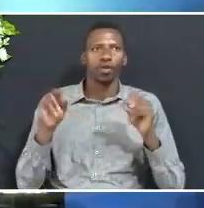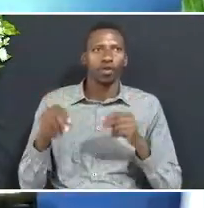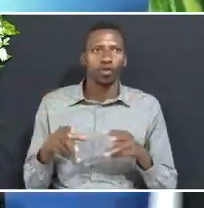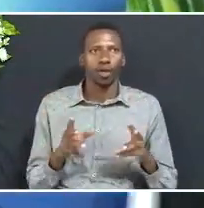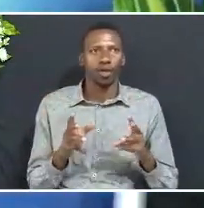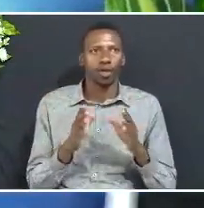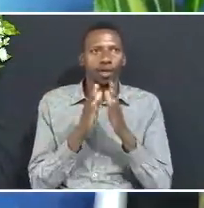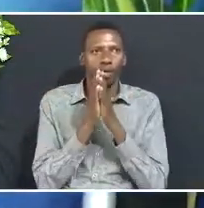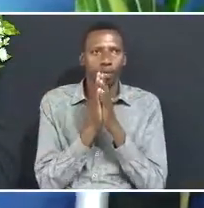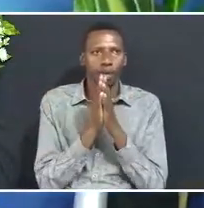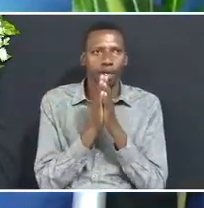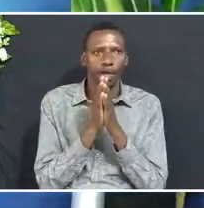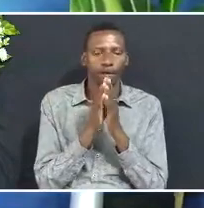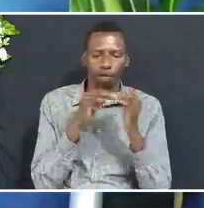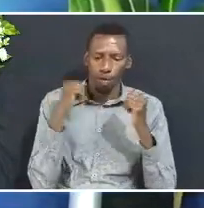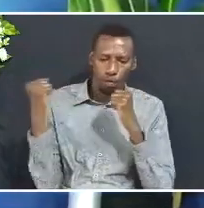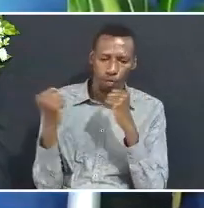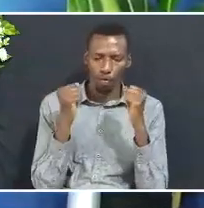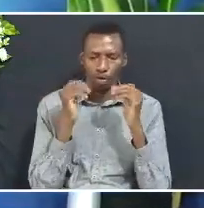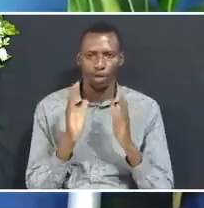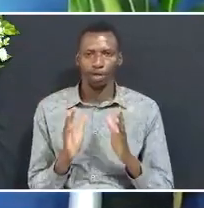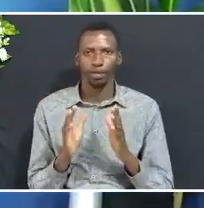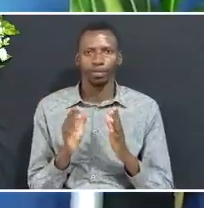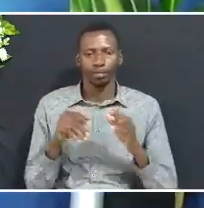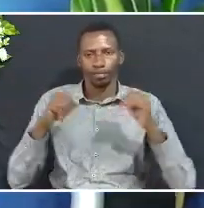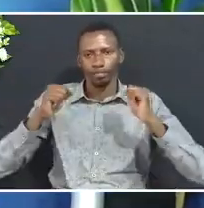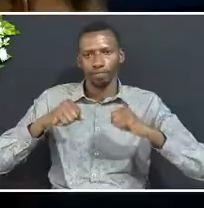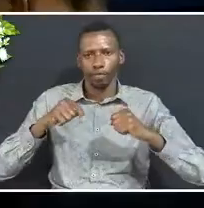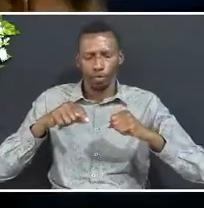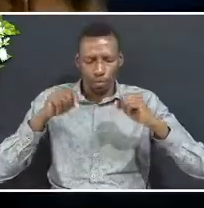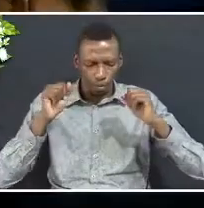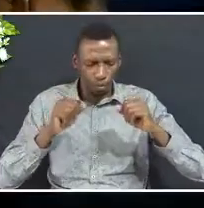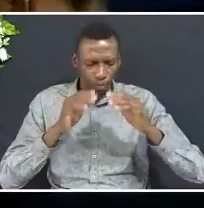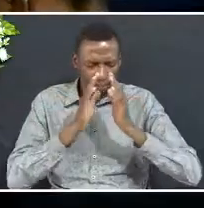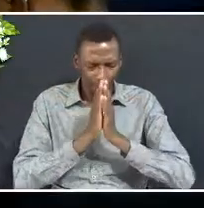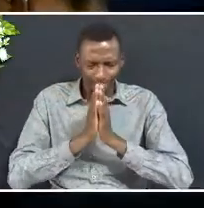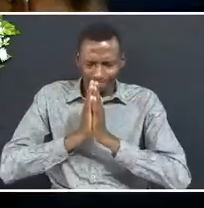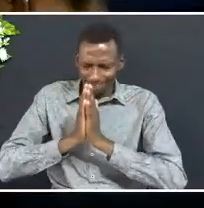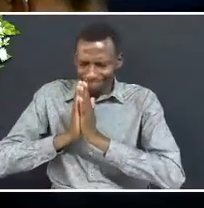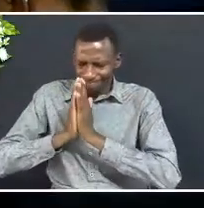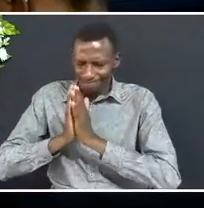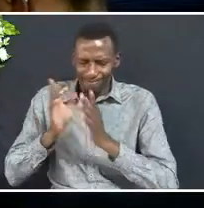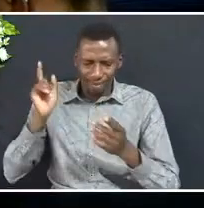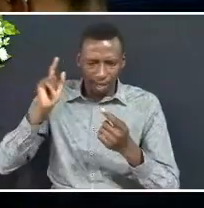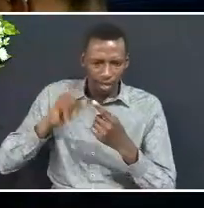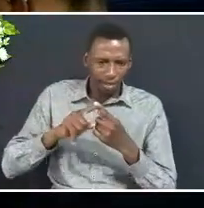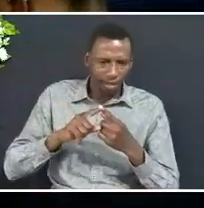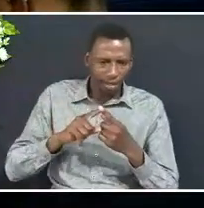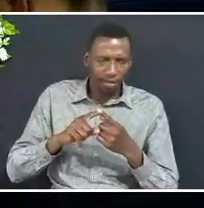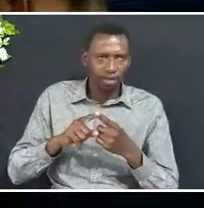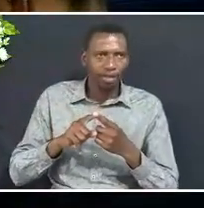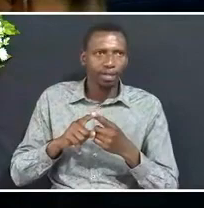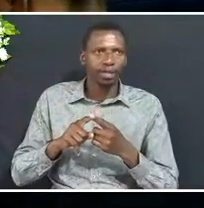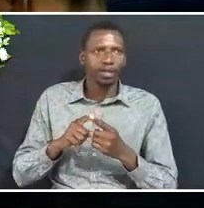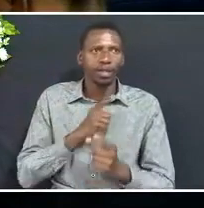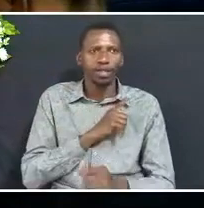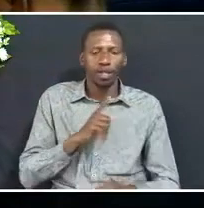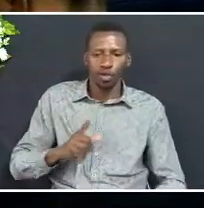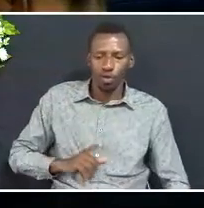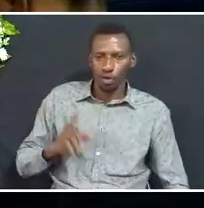prayer warriors, you can agree with me, that you can pray until the Lord reveals to you some dangers for the day ahead of